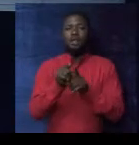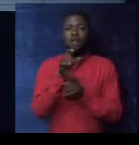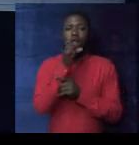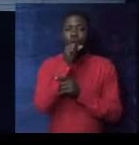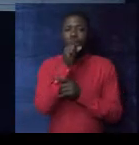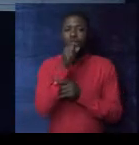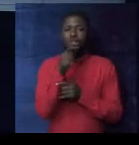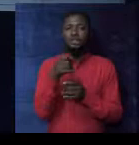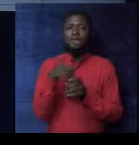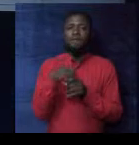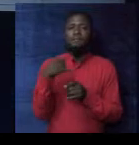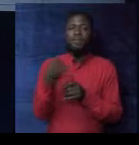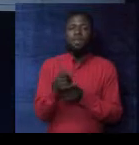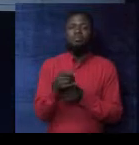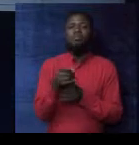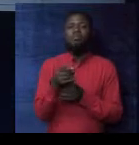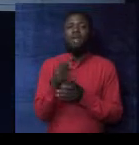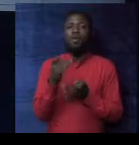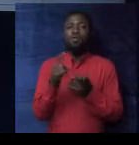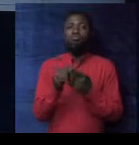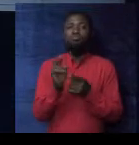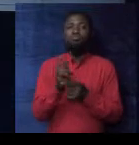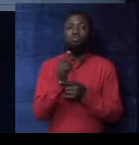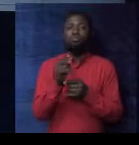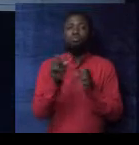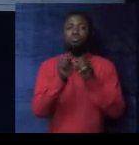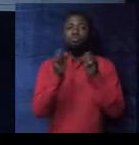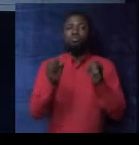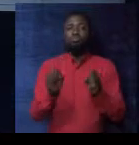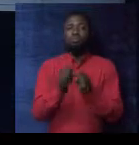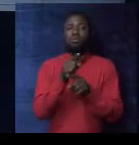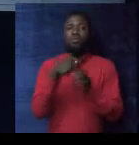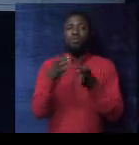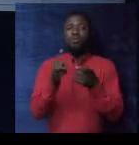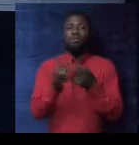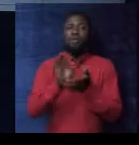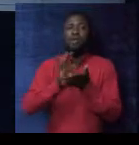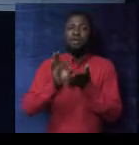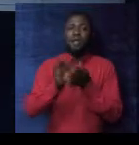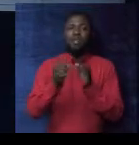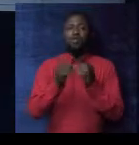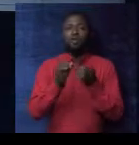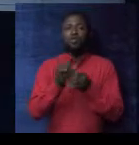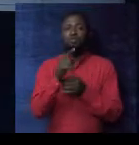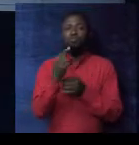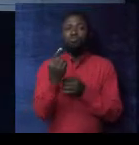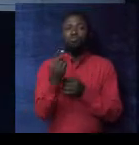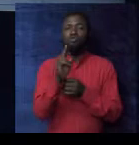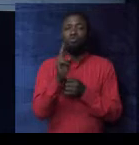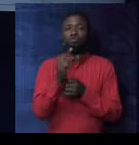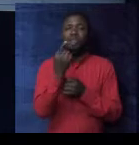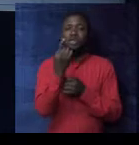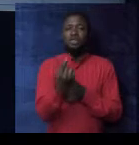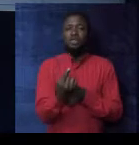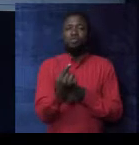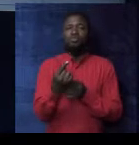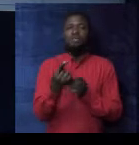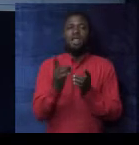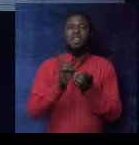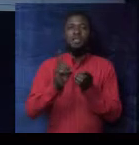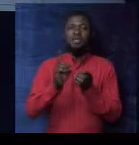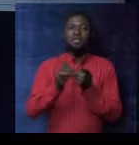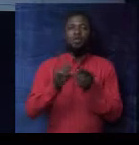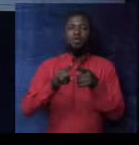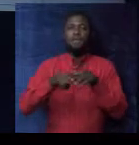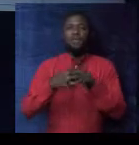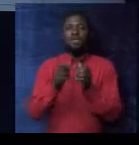oranges, like your pens. In this case, I'm going to use a square. When you're counting quantities, we use single digits to